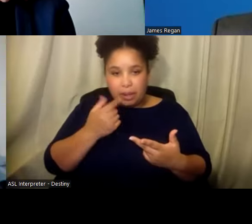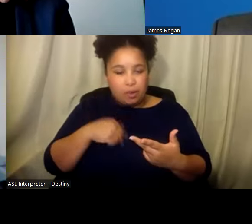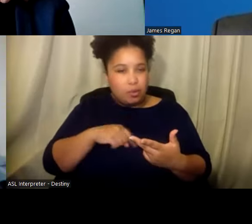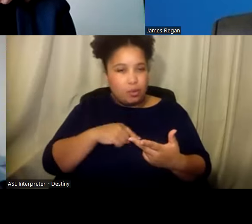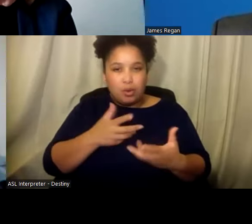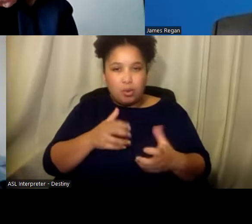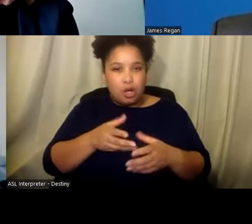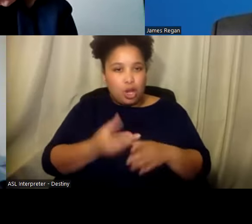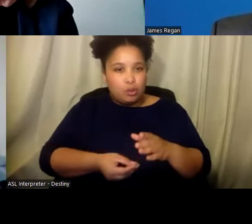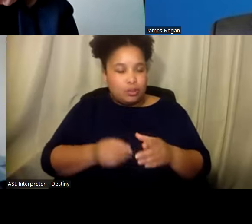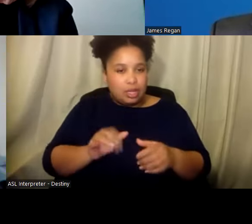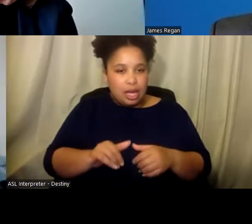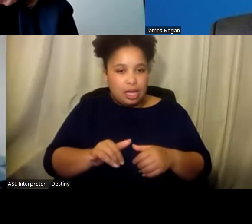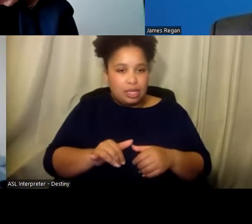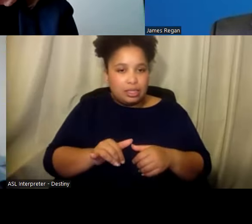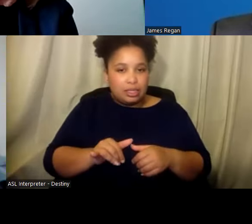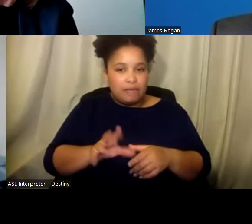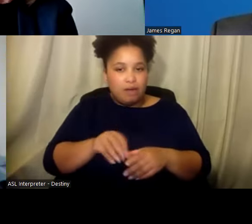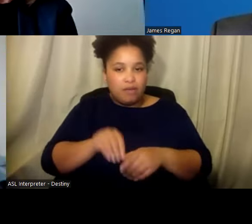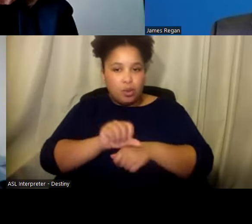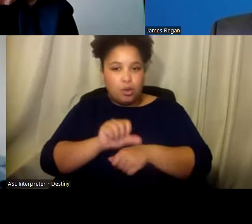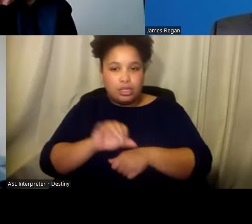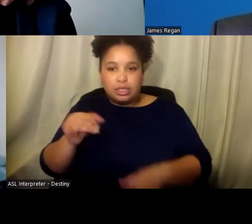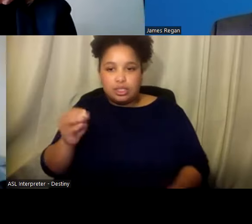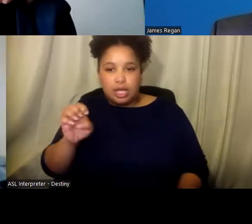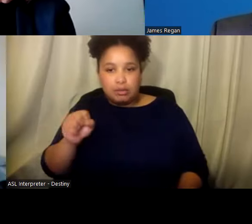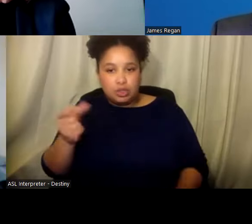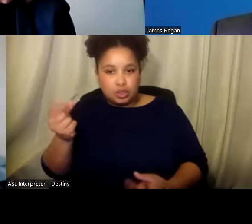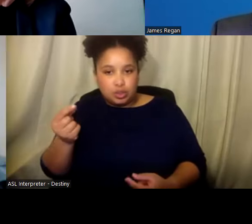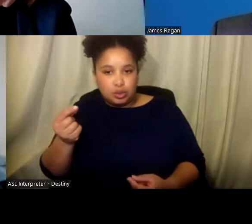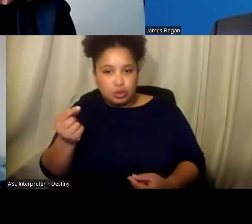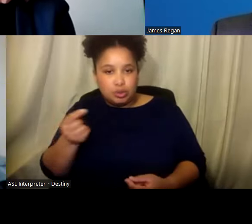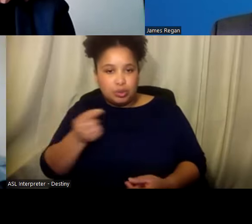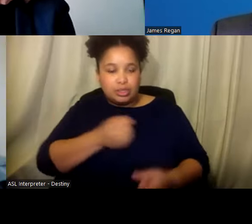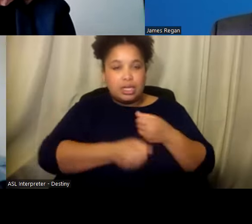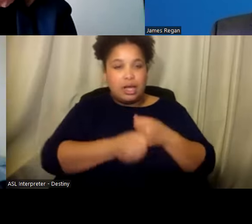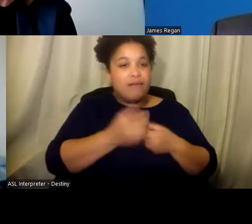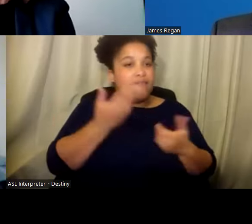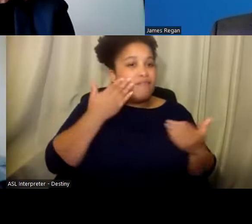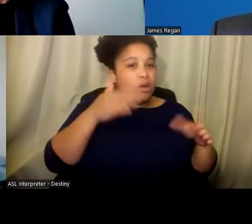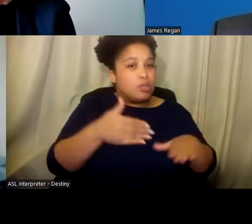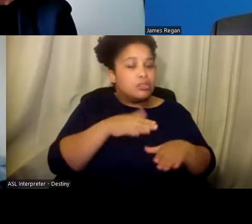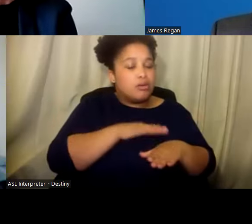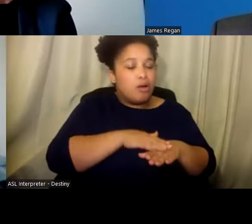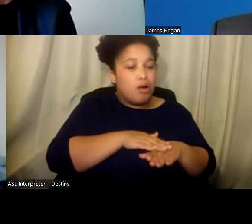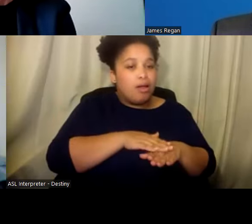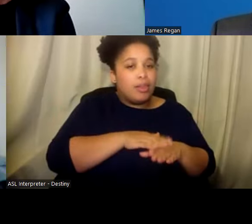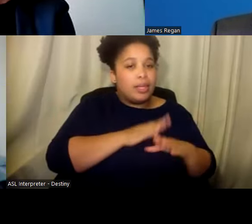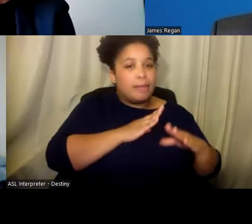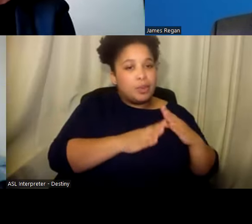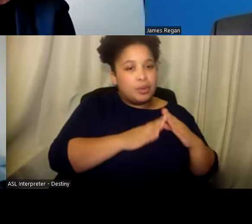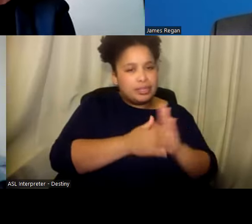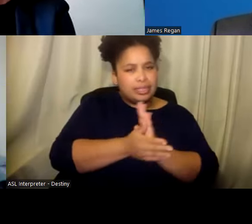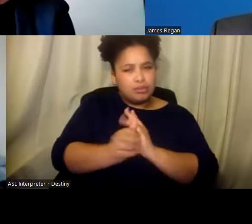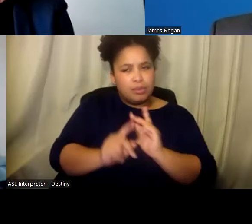that in kind of the work that James is doing, instead focusing on the community and what are the skills people need to be effective